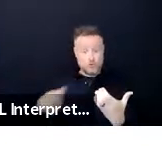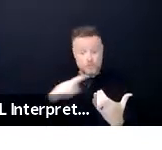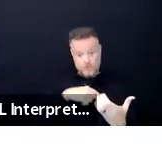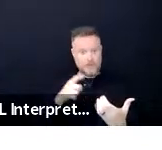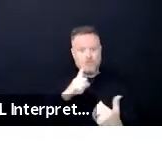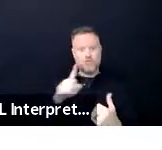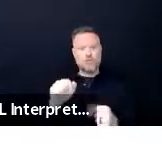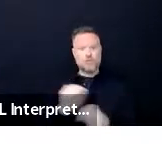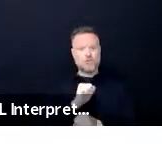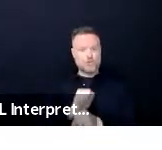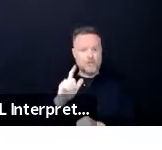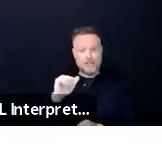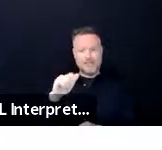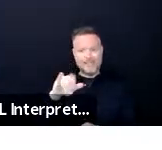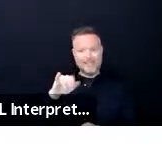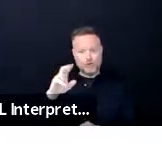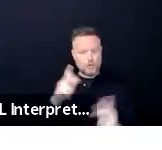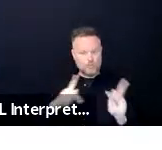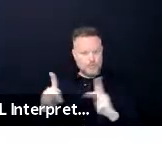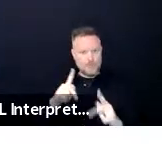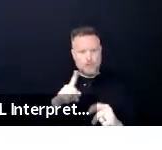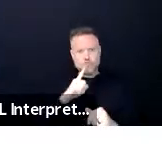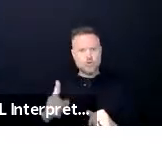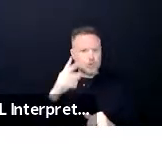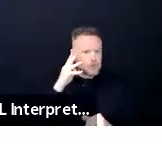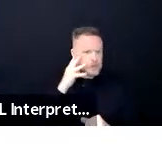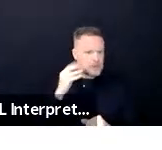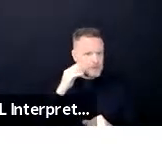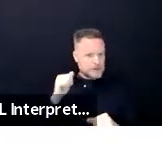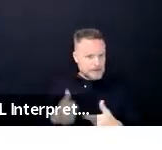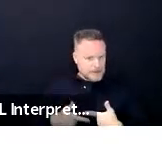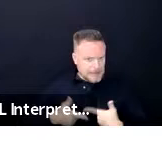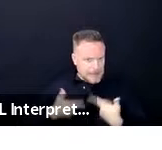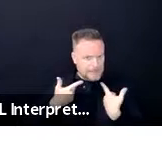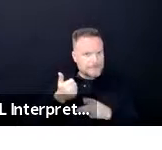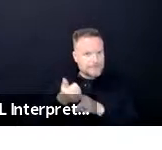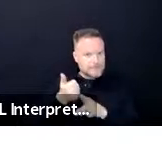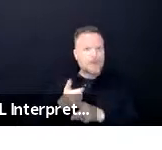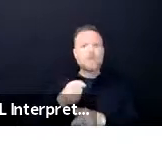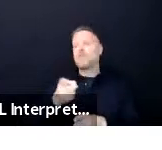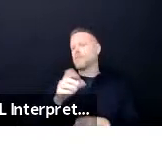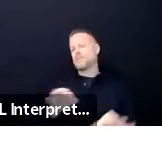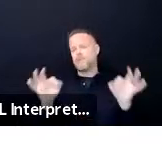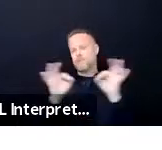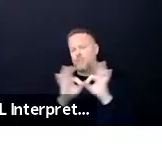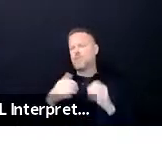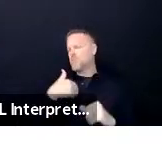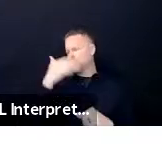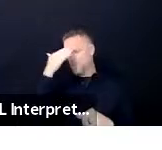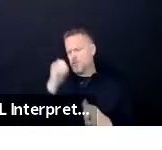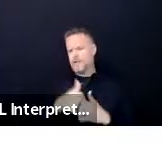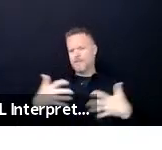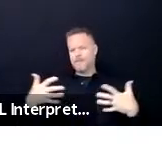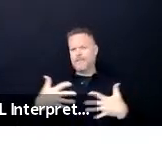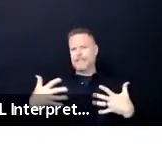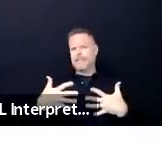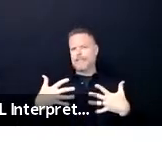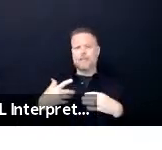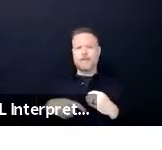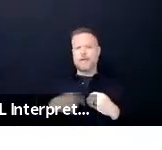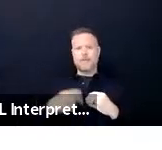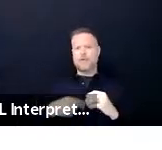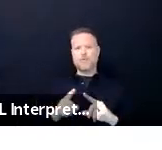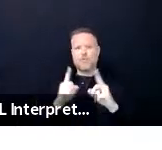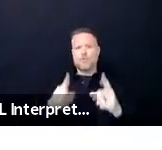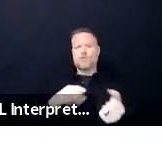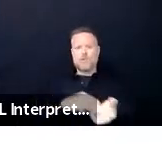it, has been really important because we understand the fear of going to a doctor